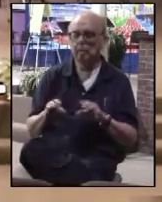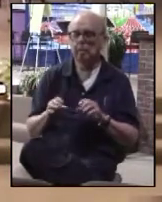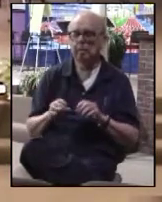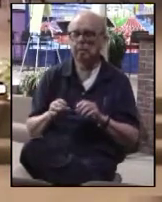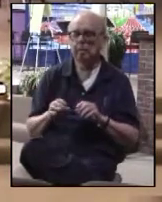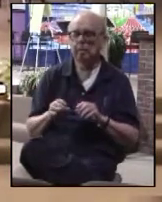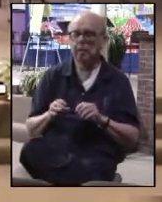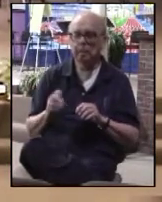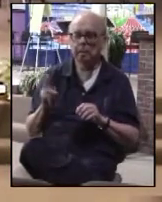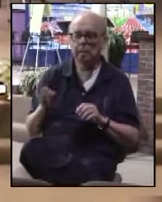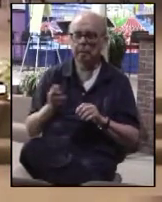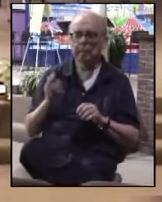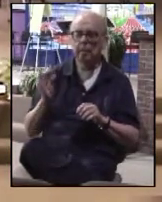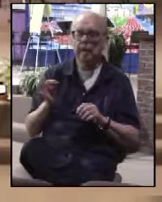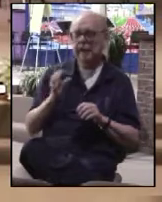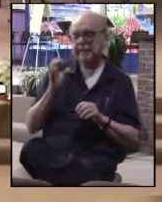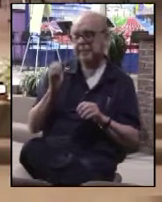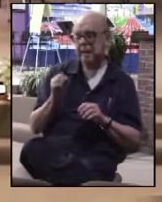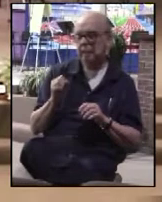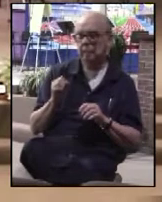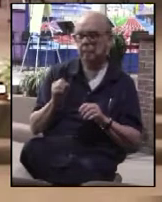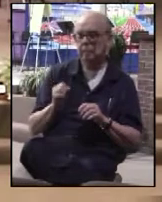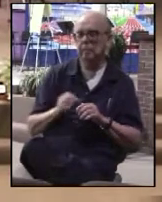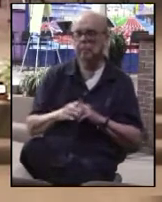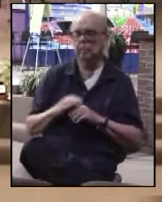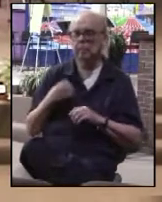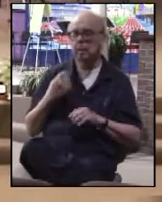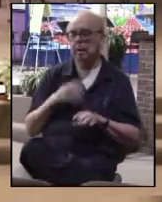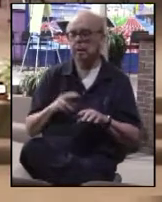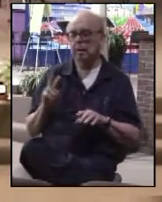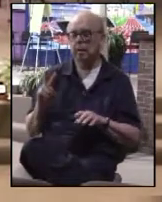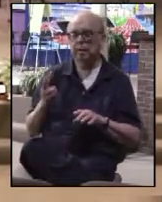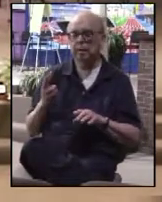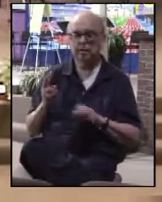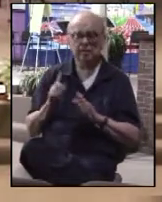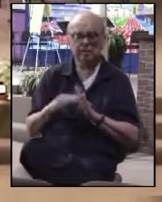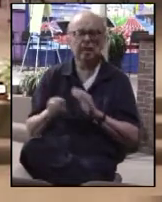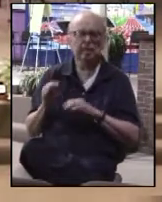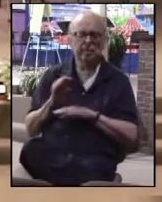Thursday Friday and Saturday okay so we we did two hours a night